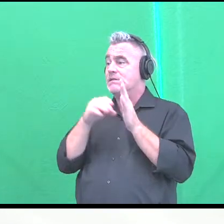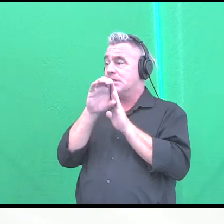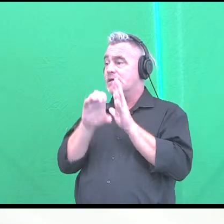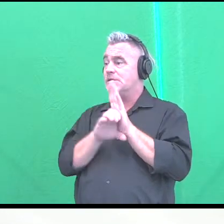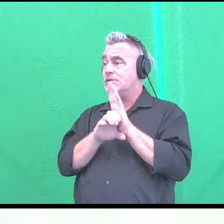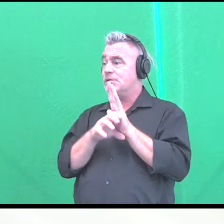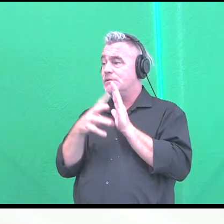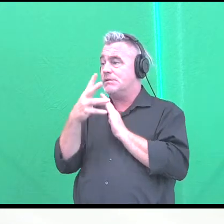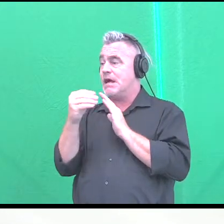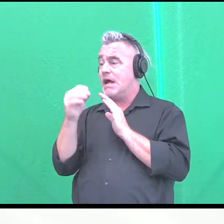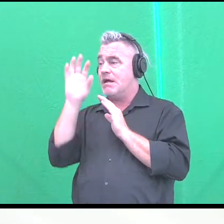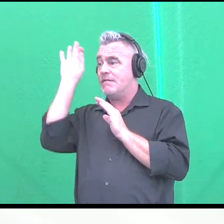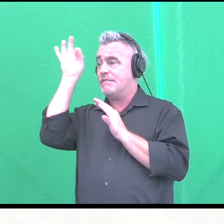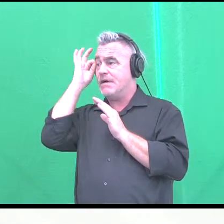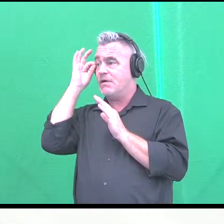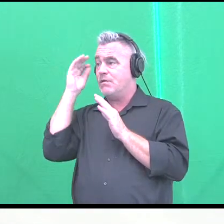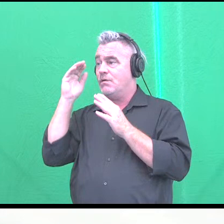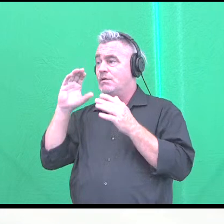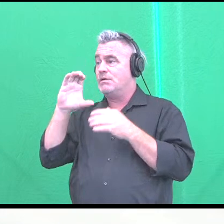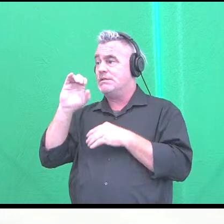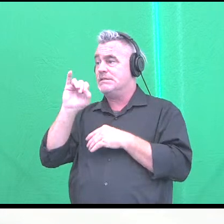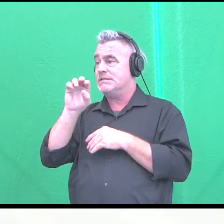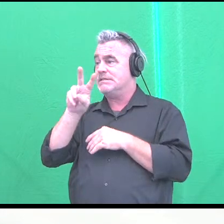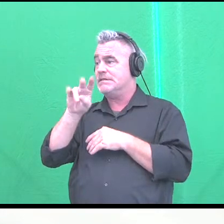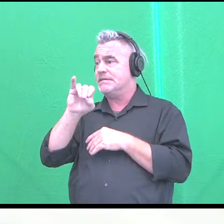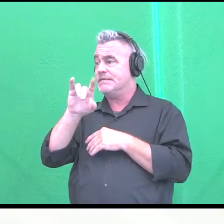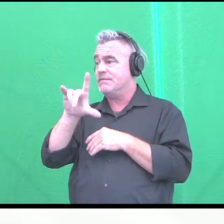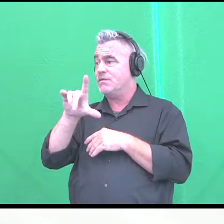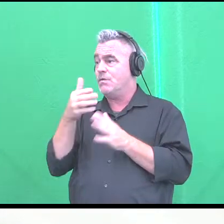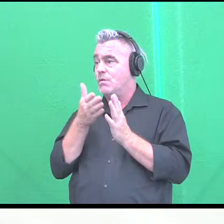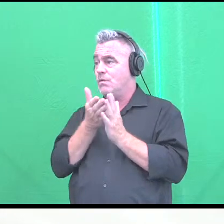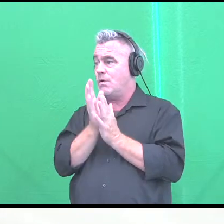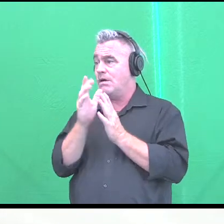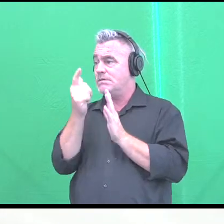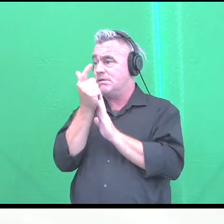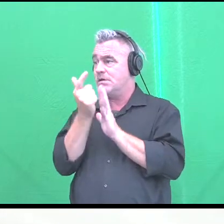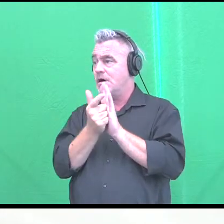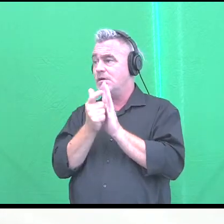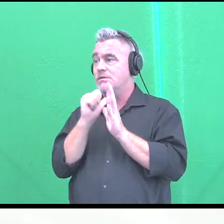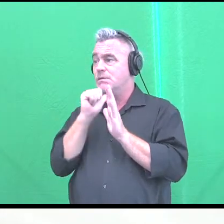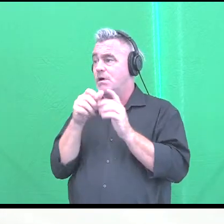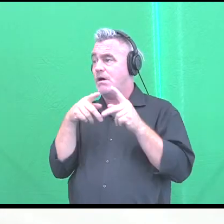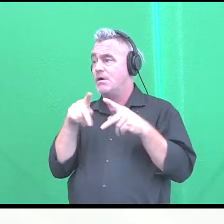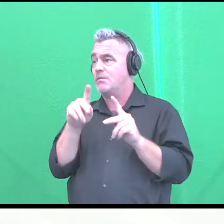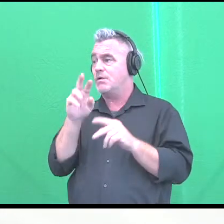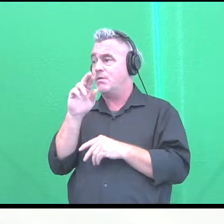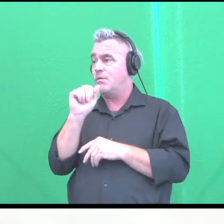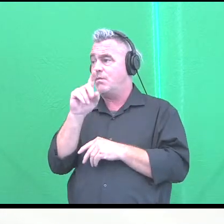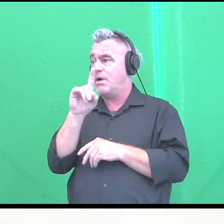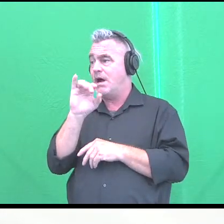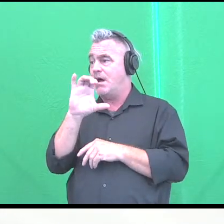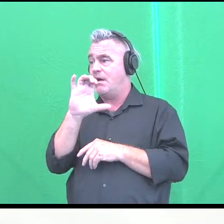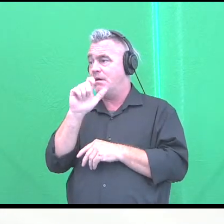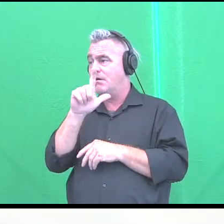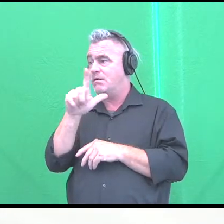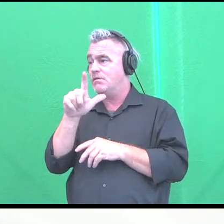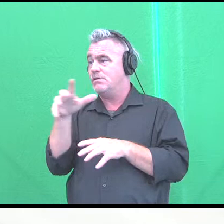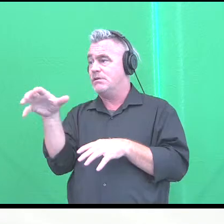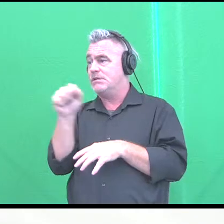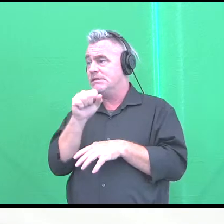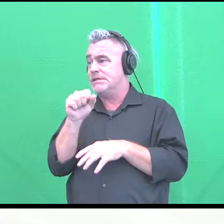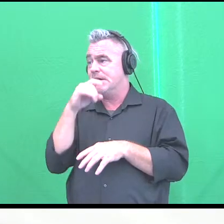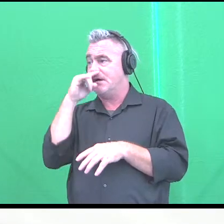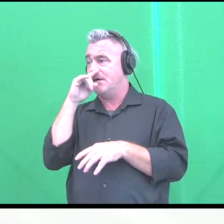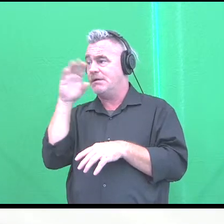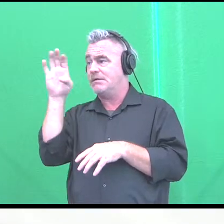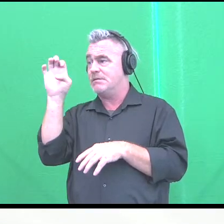civil rights laws. And we're not about to let radicals take our children back 60